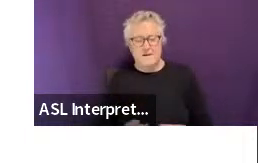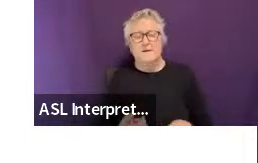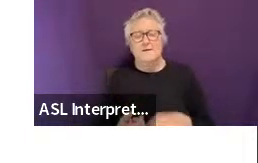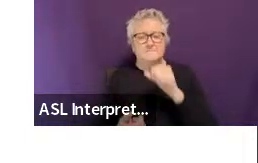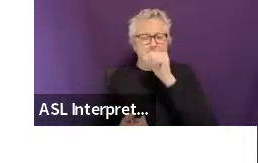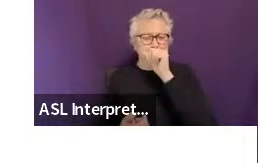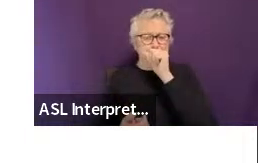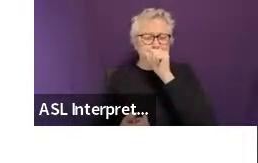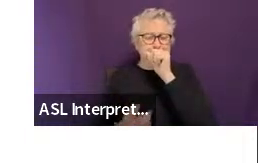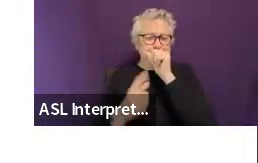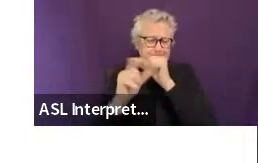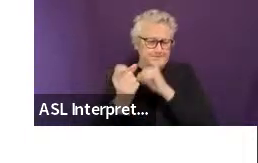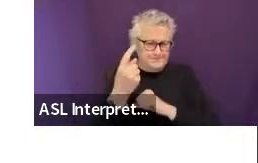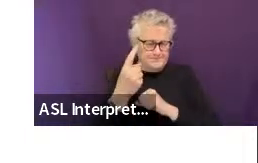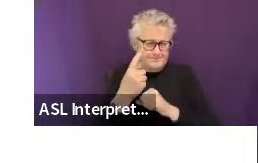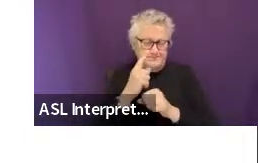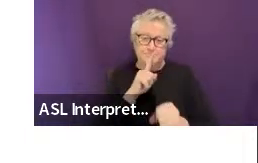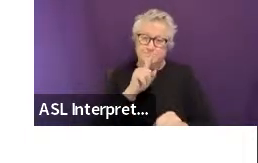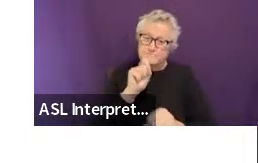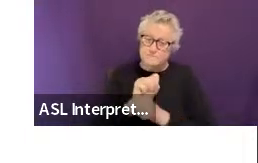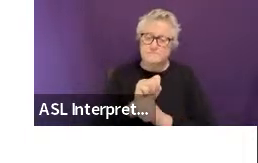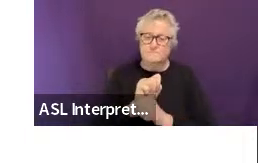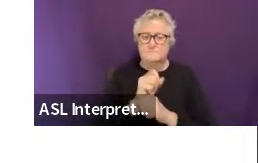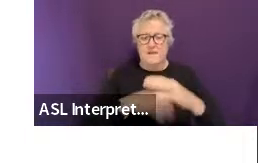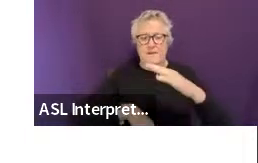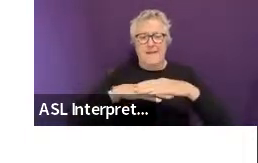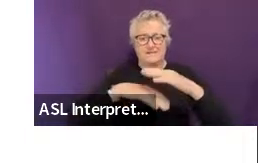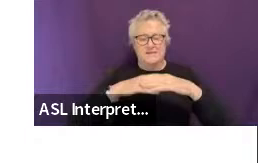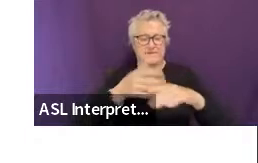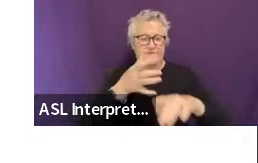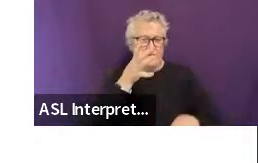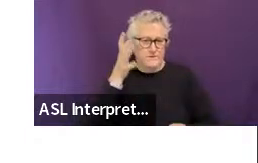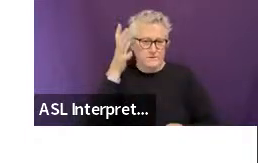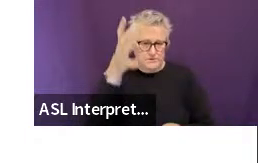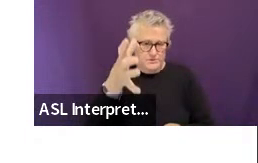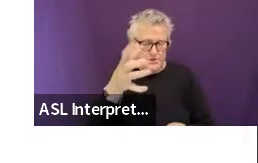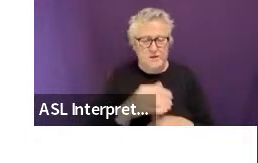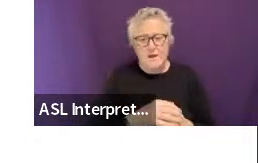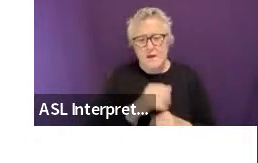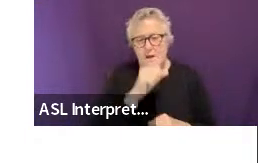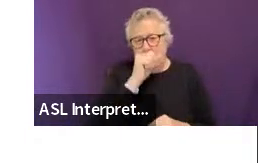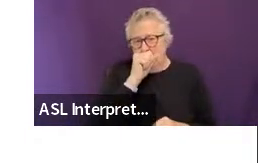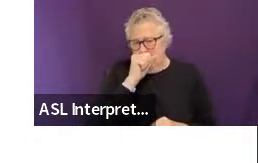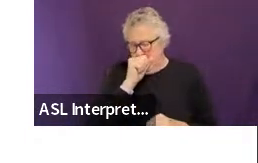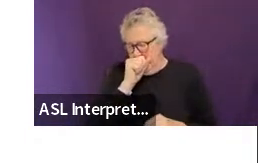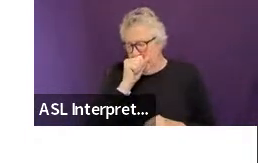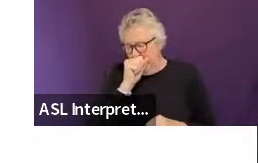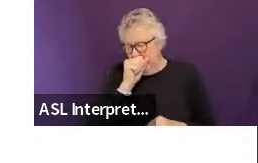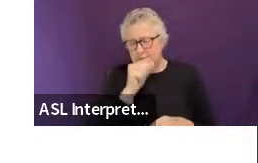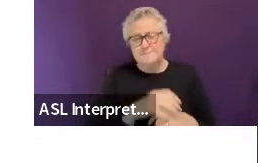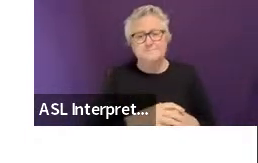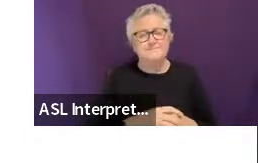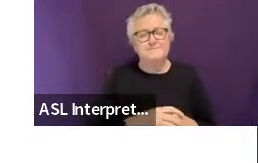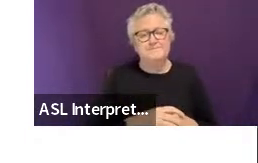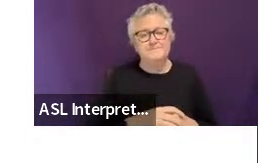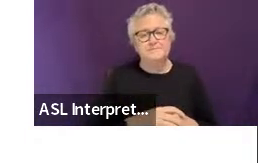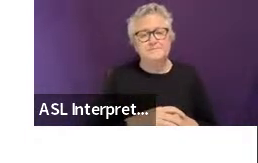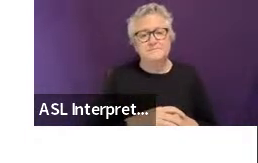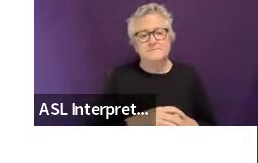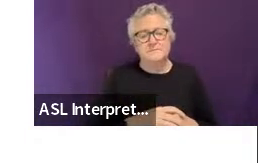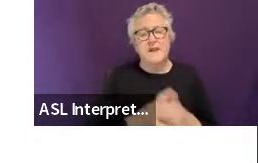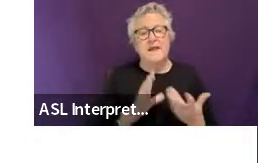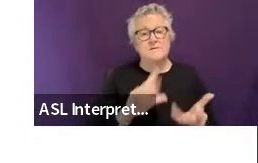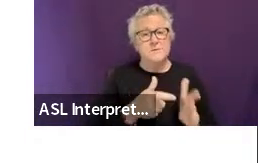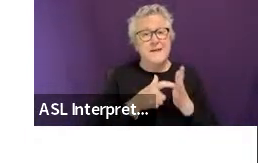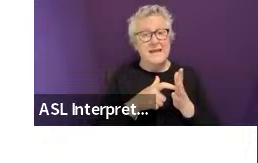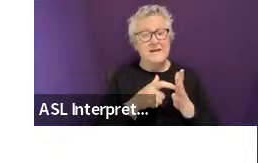future. Transit investments that serve identified markets and attempt to serve demand will need to include really all